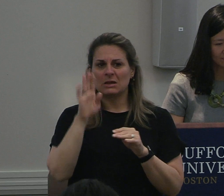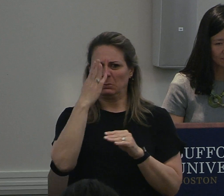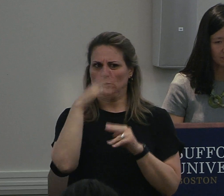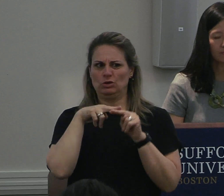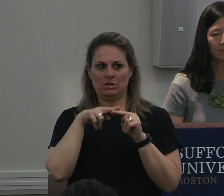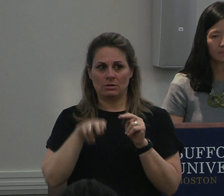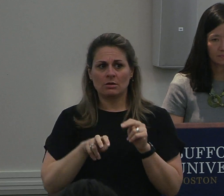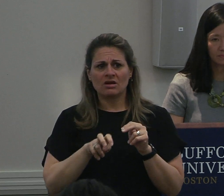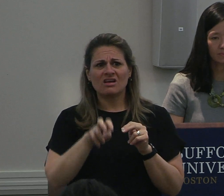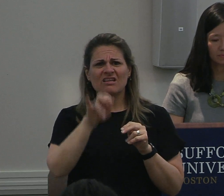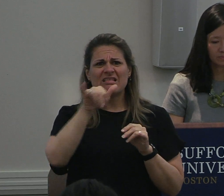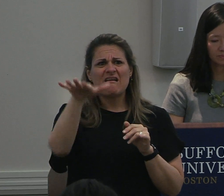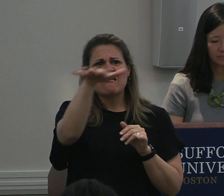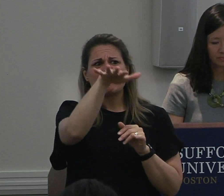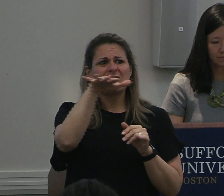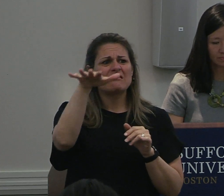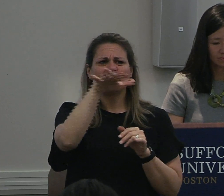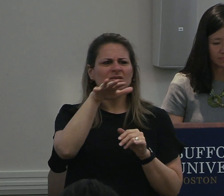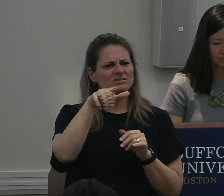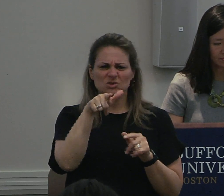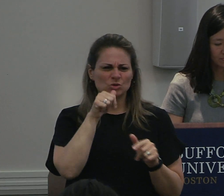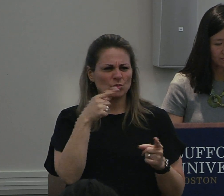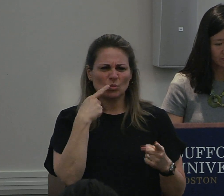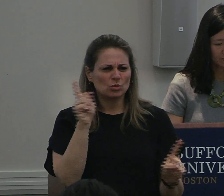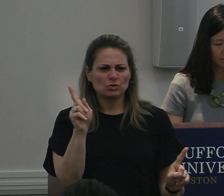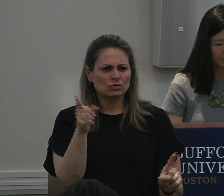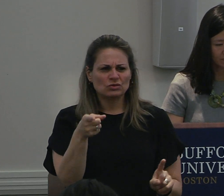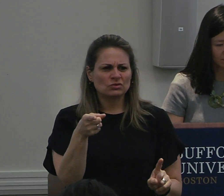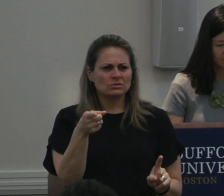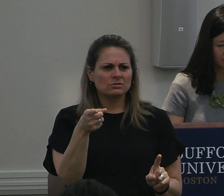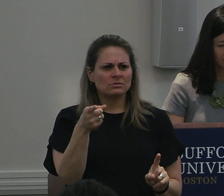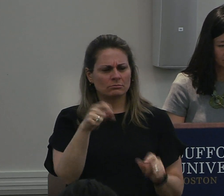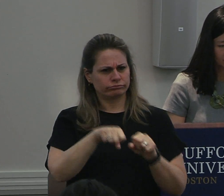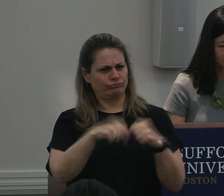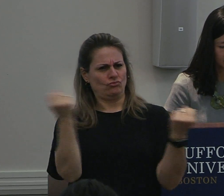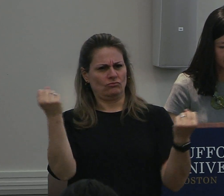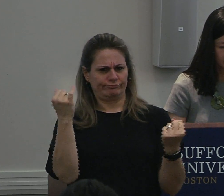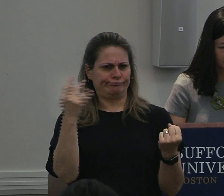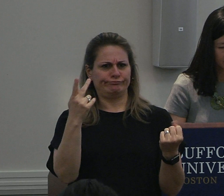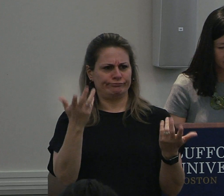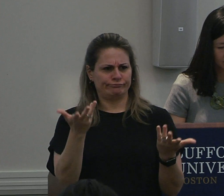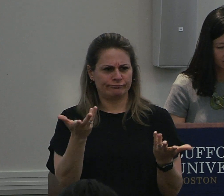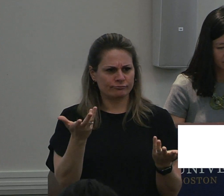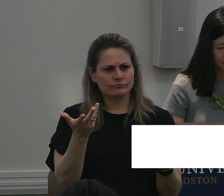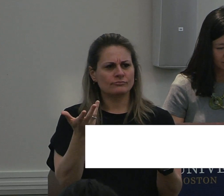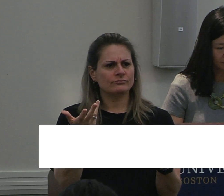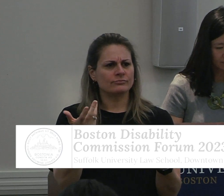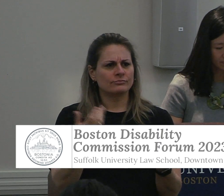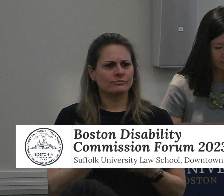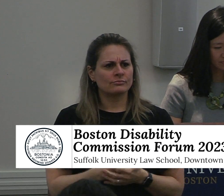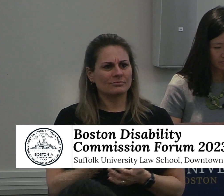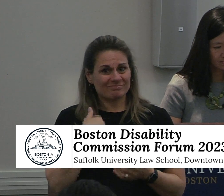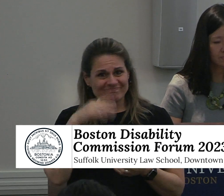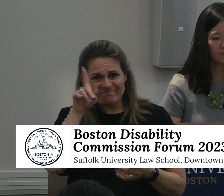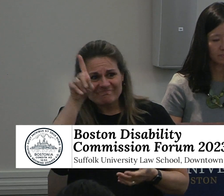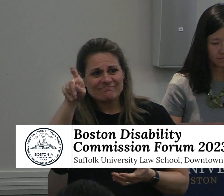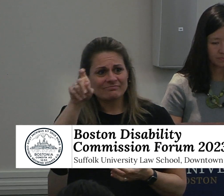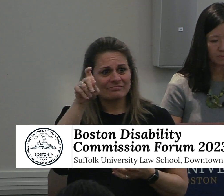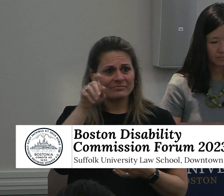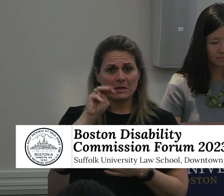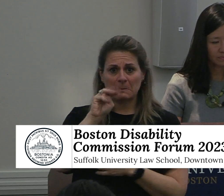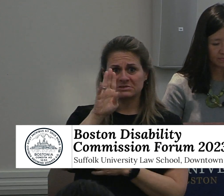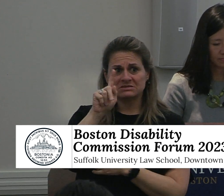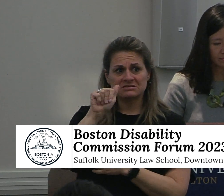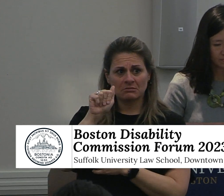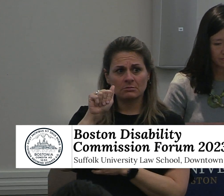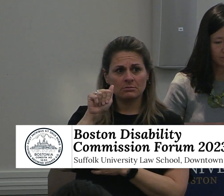been disabled for a long time. I inquire to the MBTA, but no one really responds. And I know